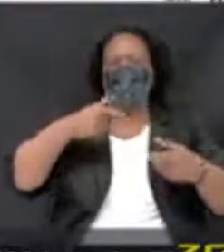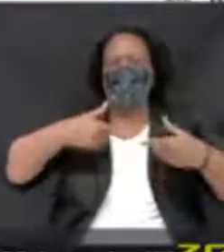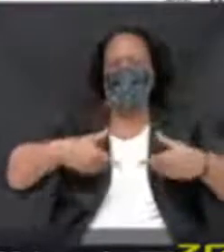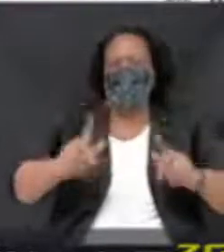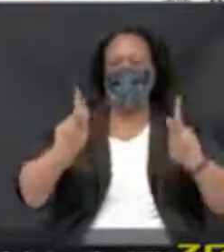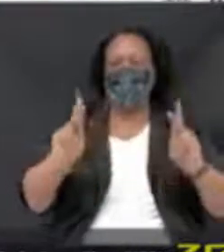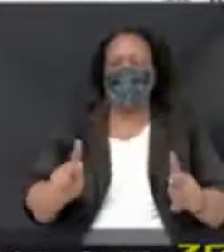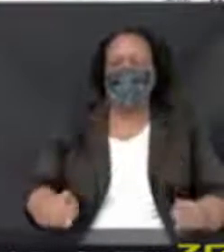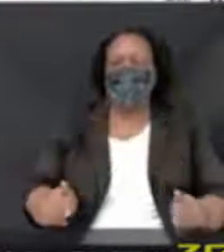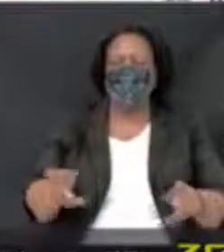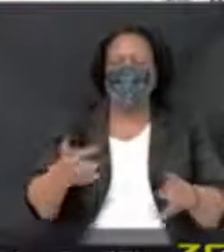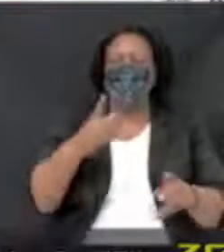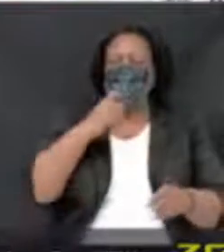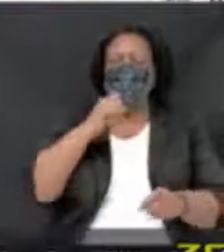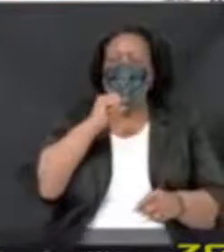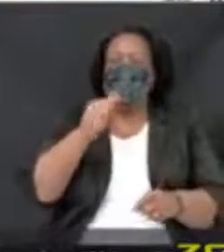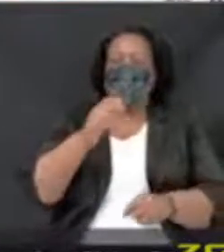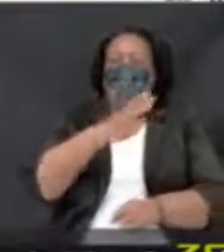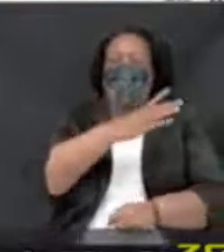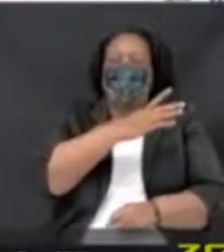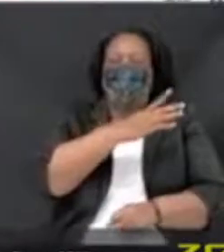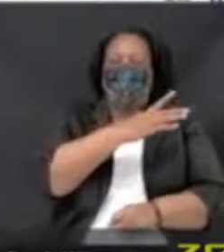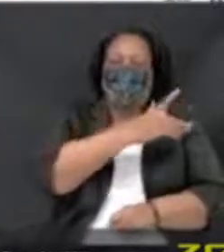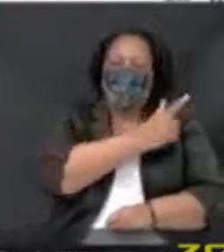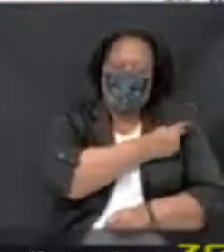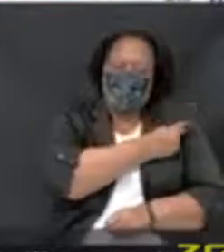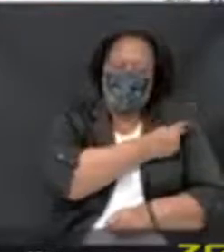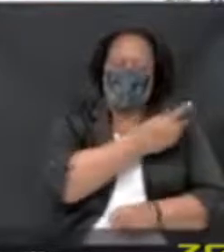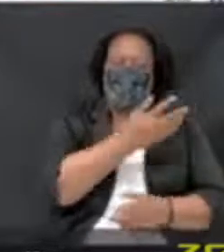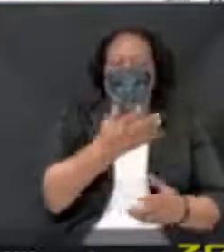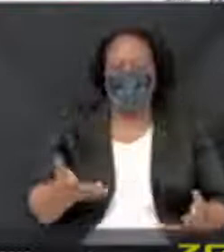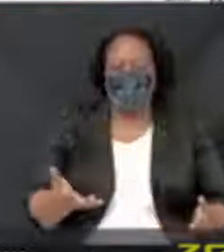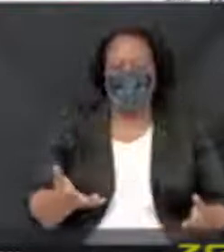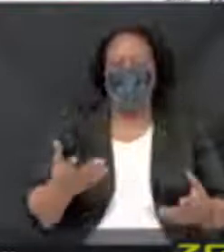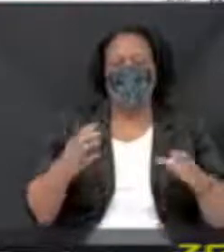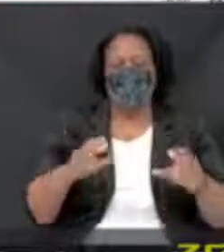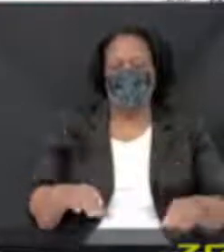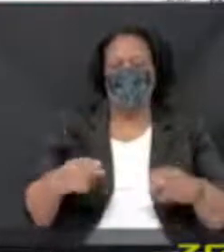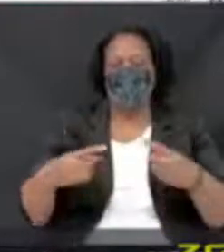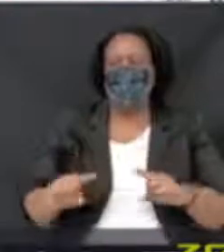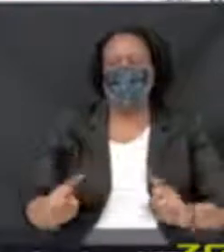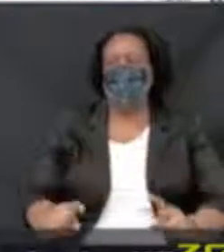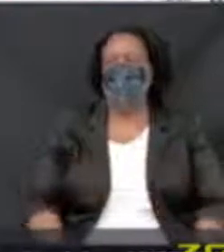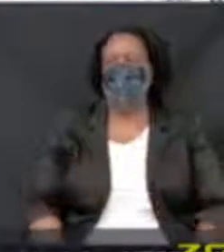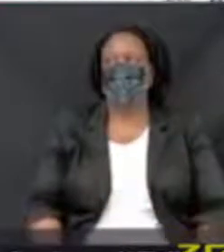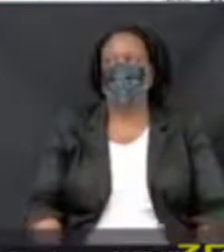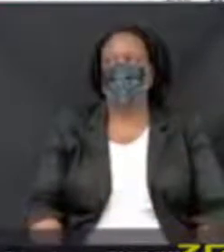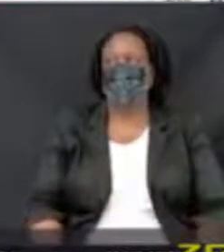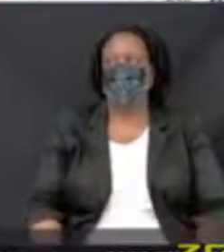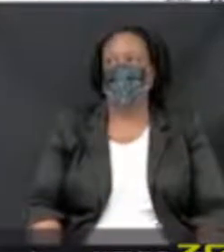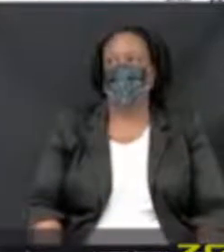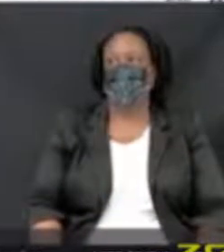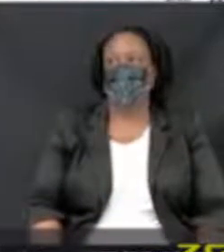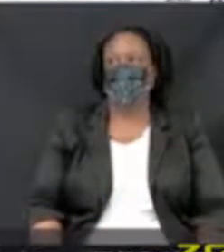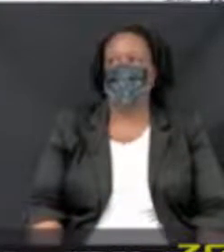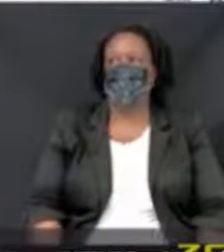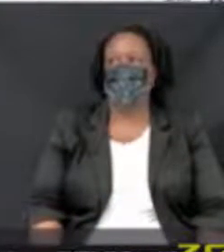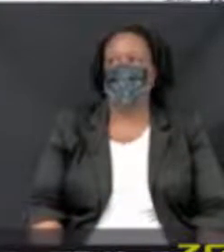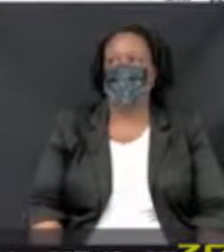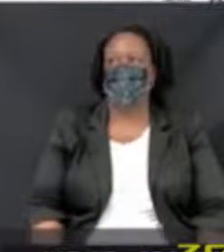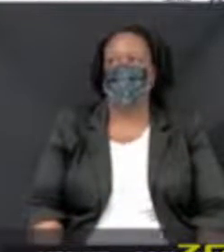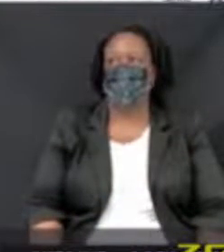I think when Mr. Abdias was giving his presentation, he said that he saw one member of the team